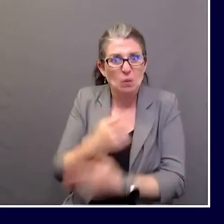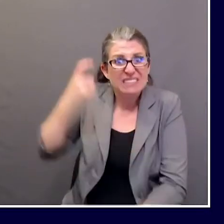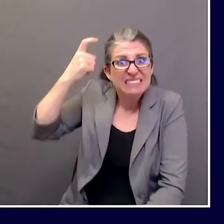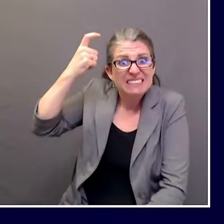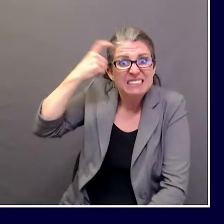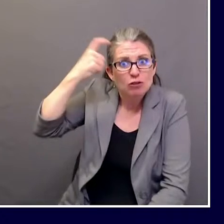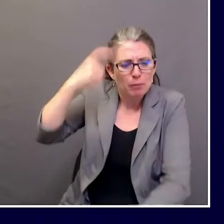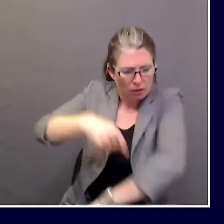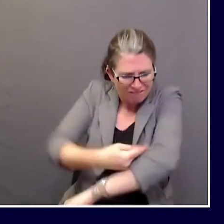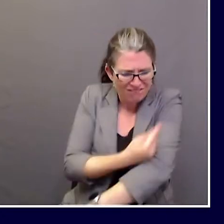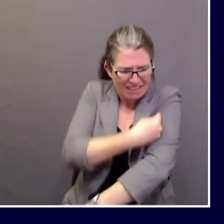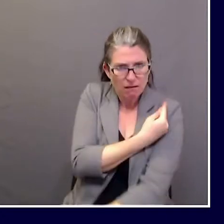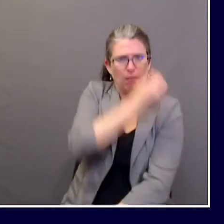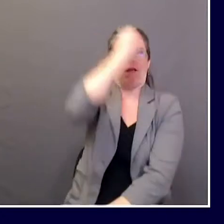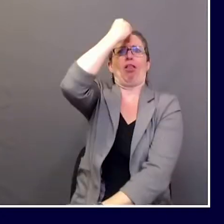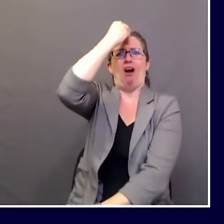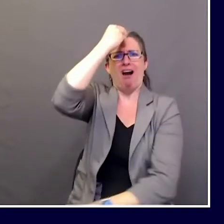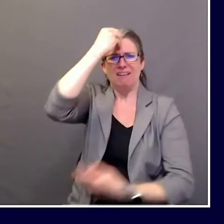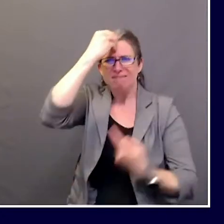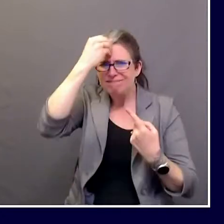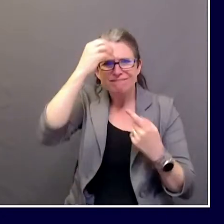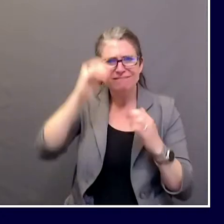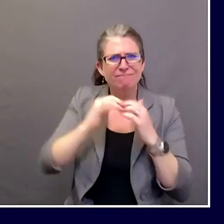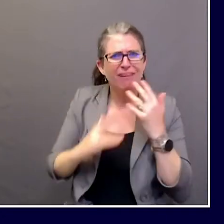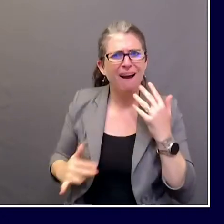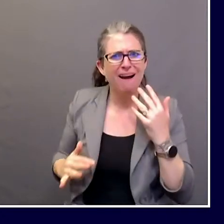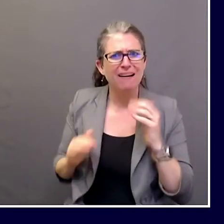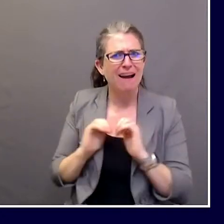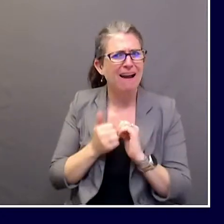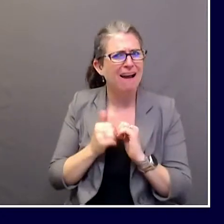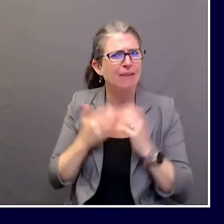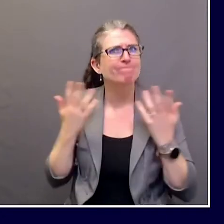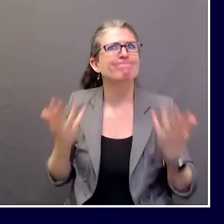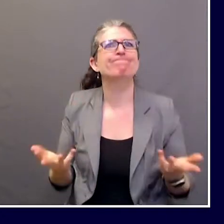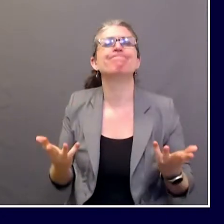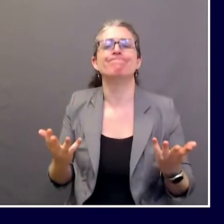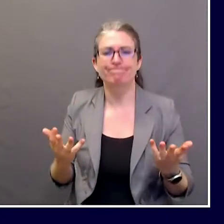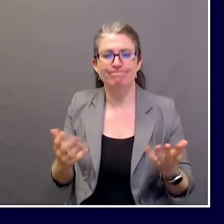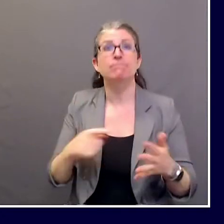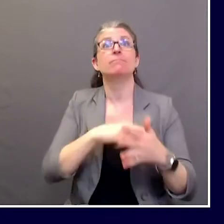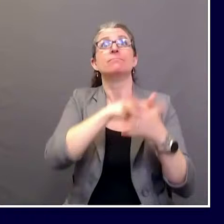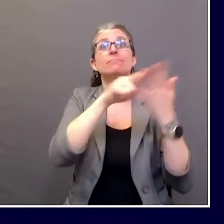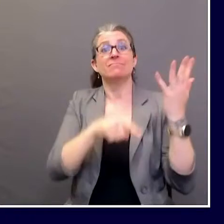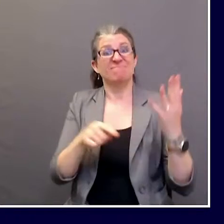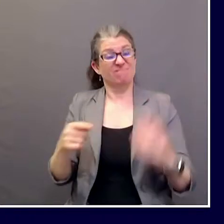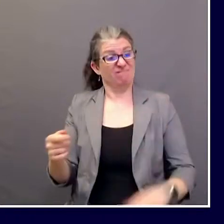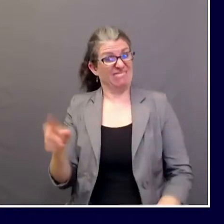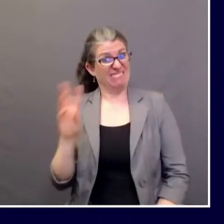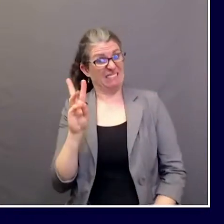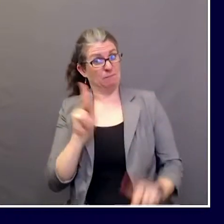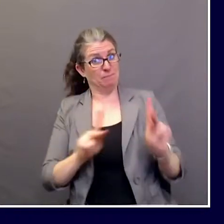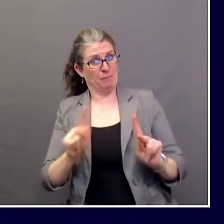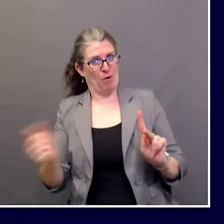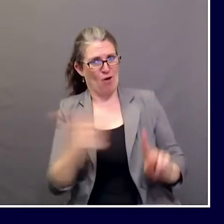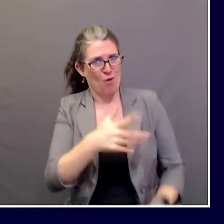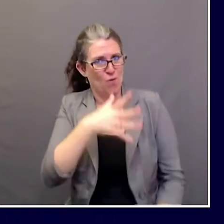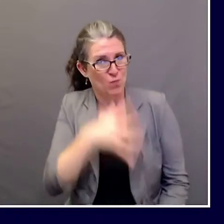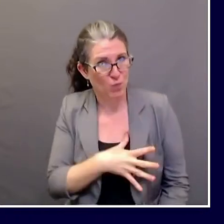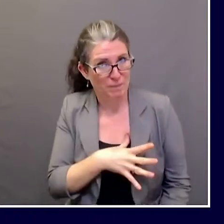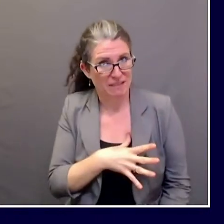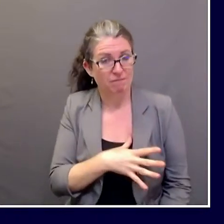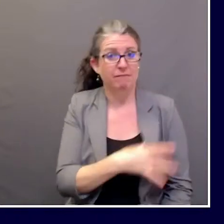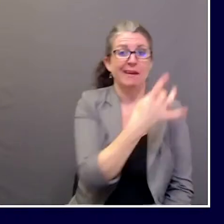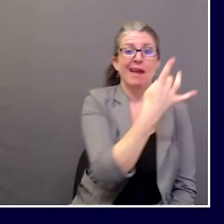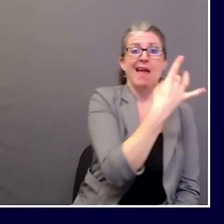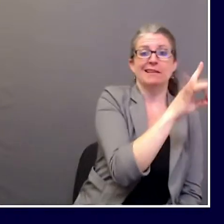this pause. All 6 of these cases occurred among women between the ages of 18 to 48